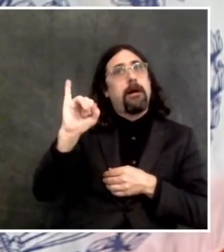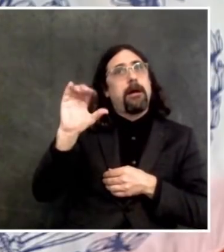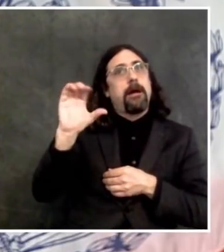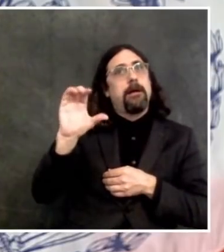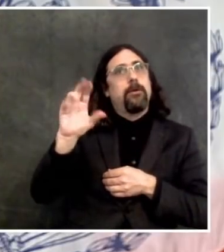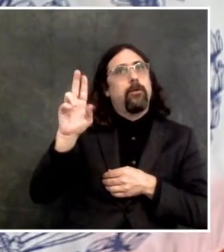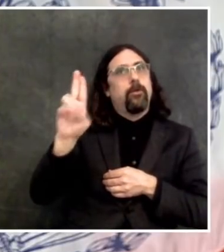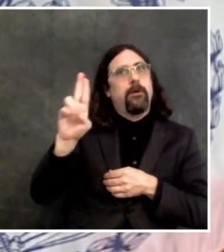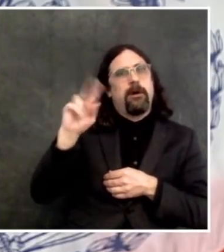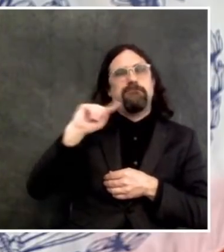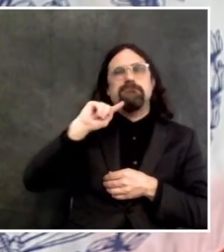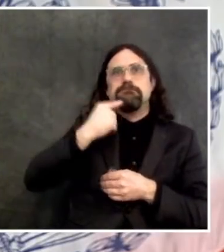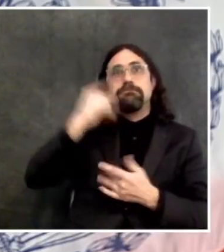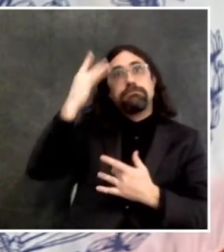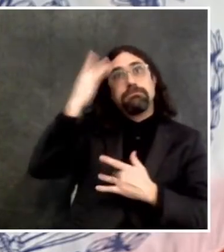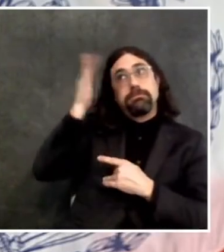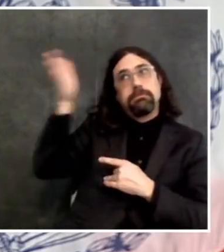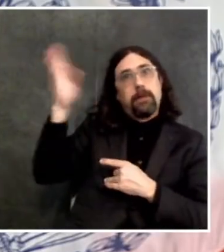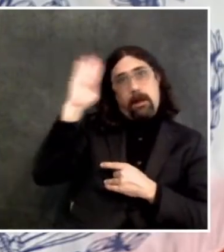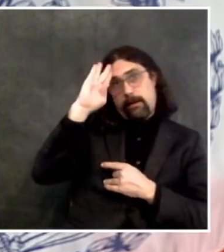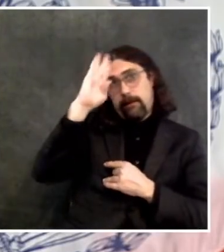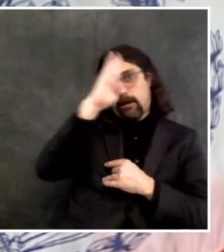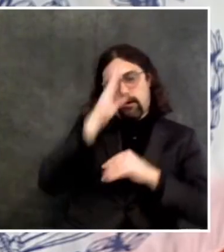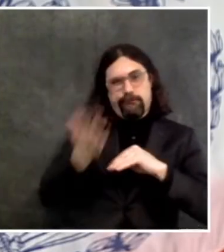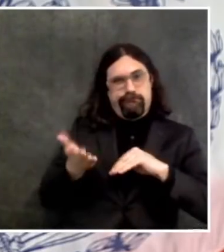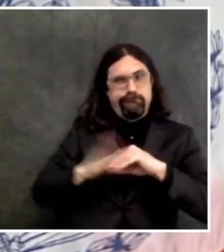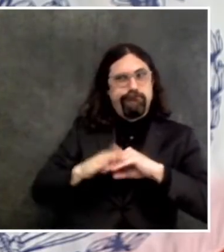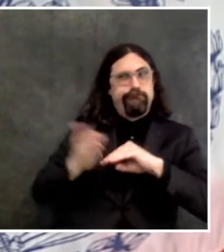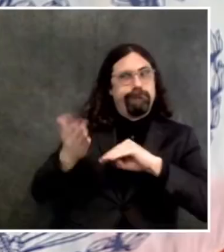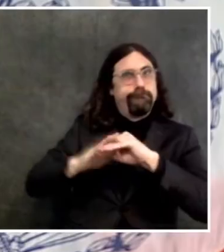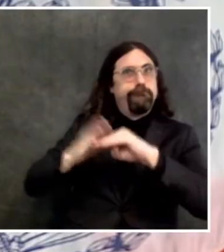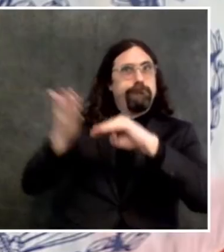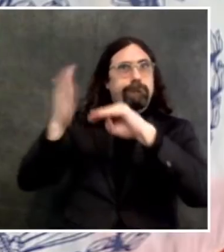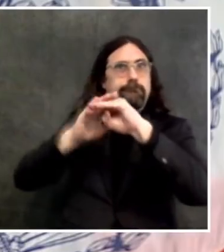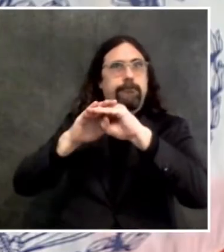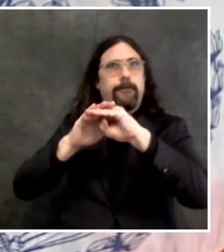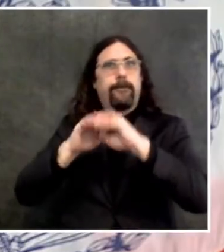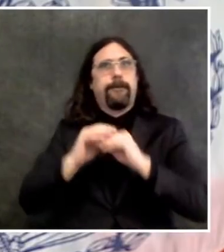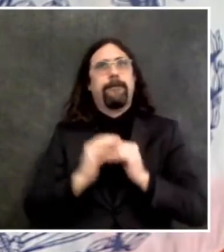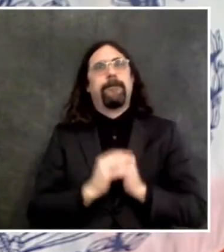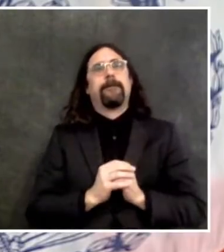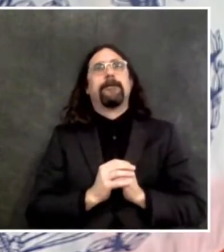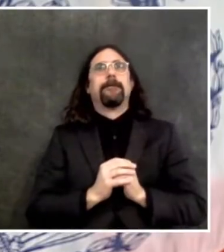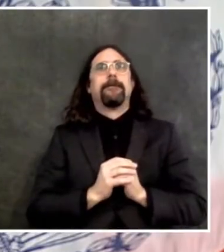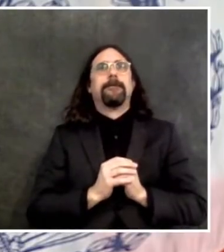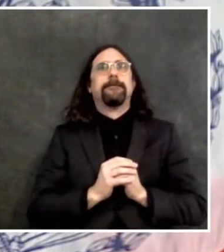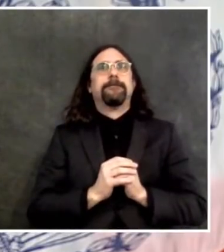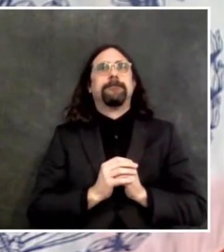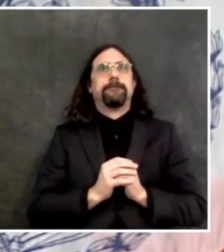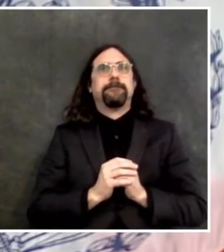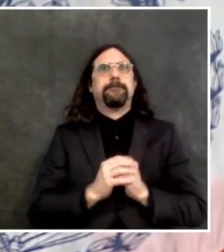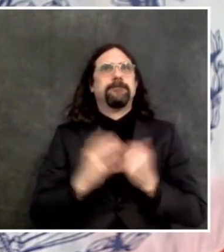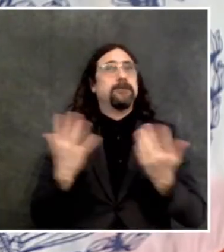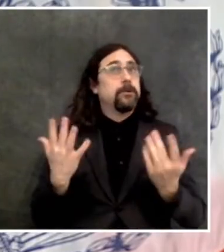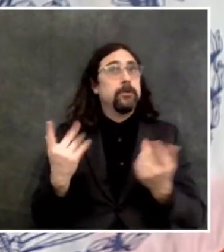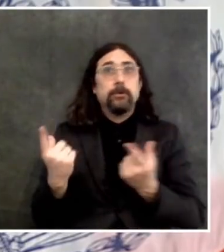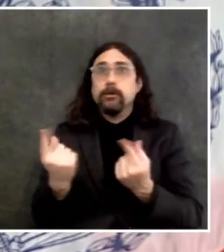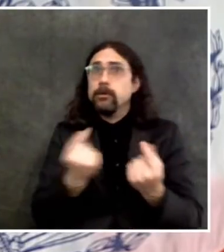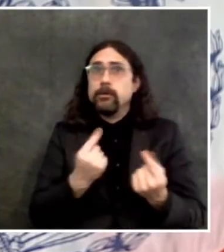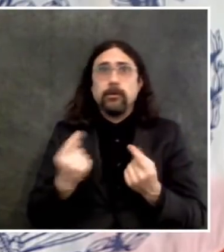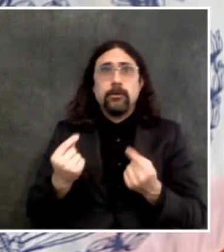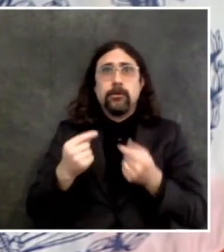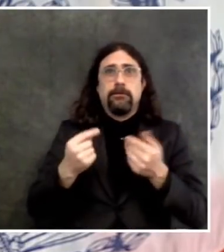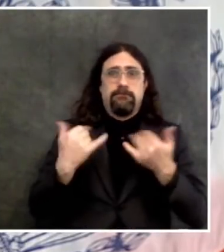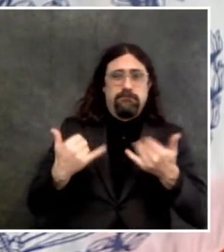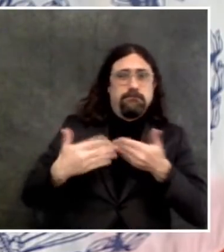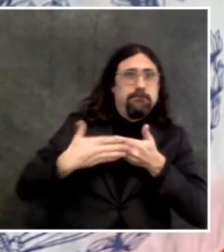so powerful and challenging about what we're going to face next week. I talked to the president about the need for ventilators. I talked to him about